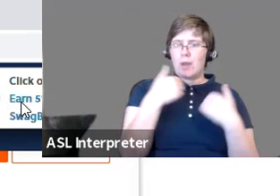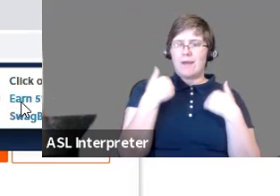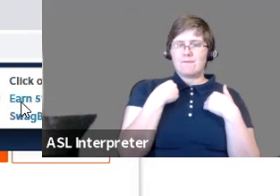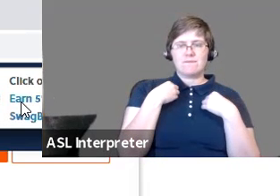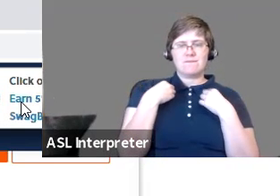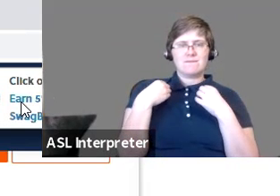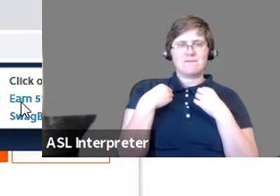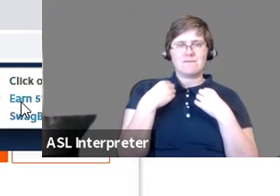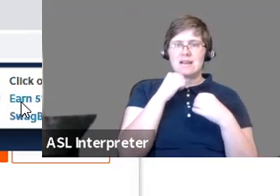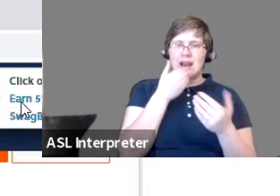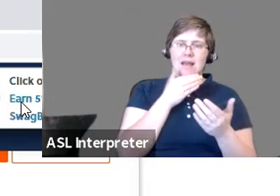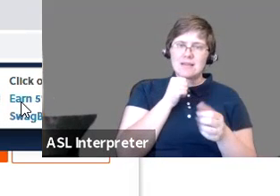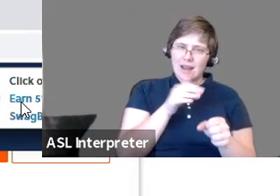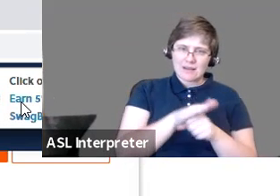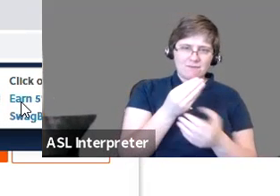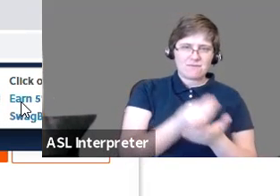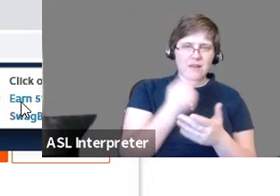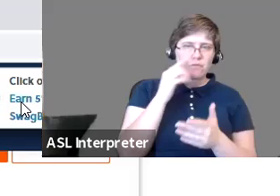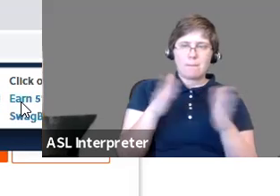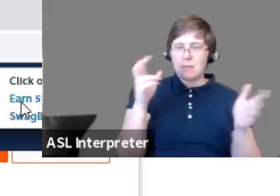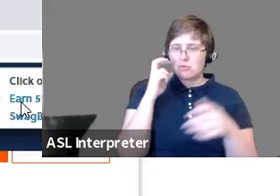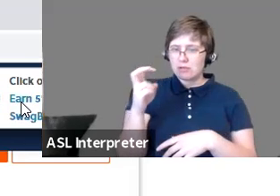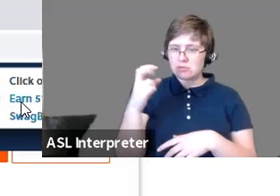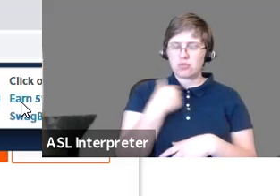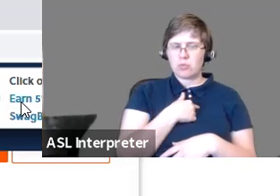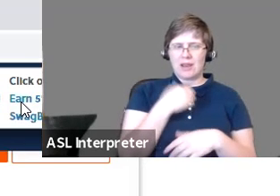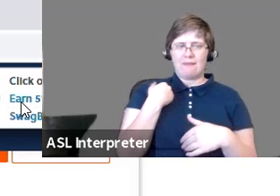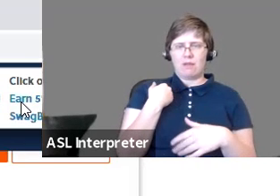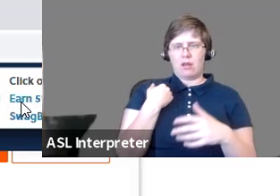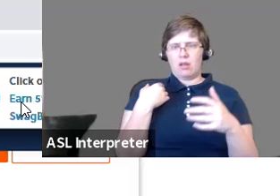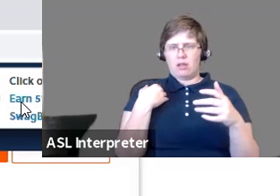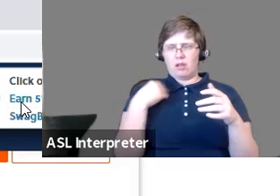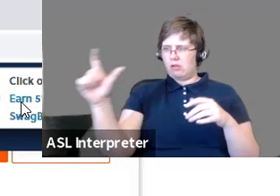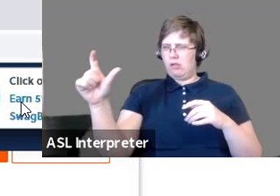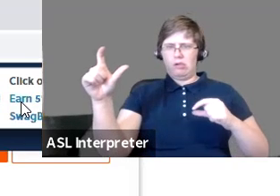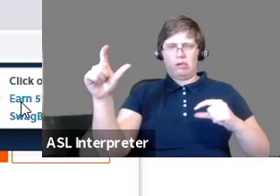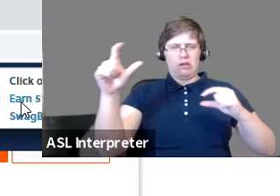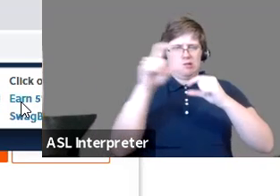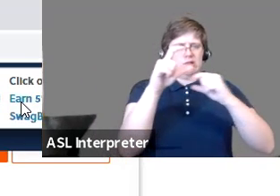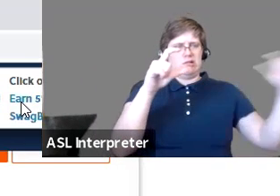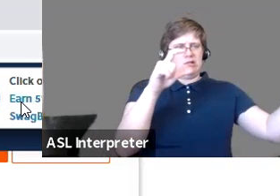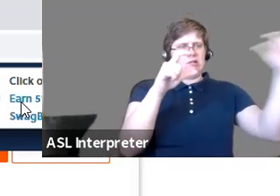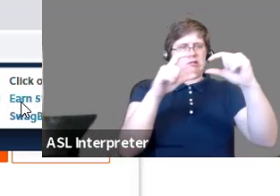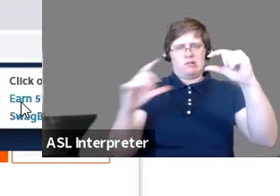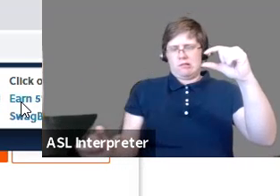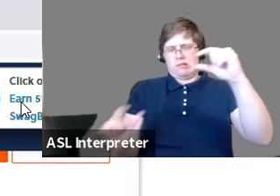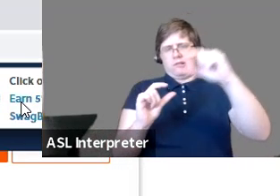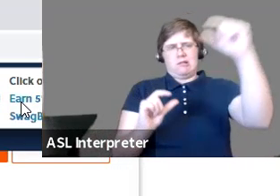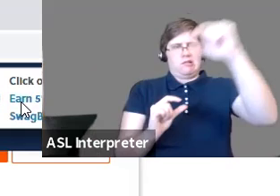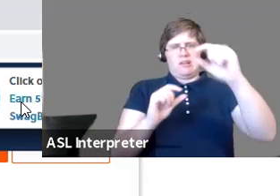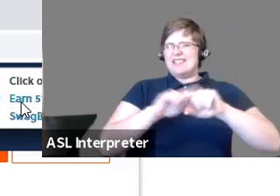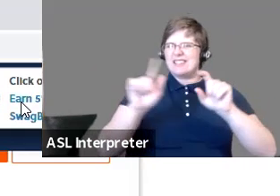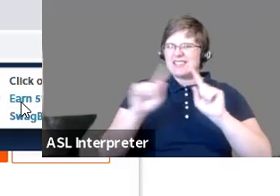a lack of funding for public transportation, and so we have sort of a patchwork of transportation options that are available.